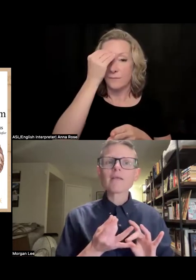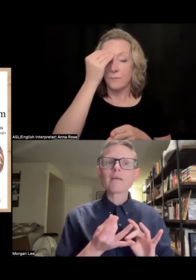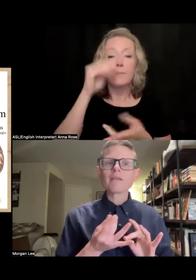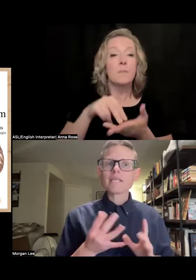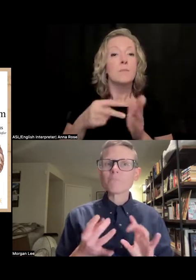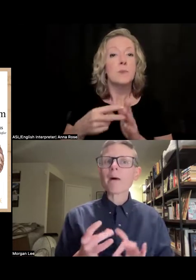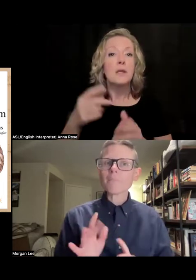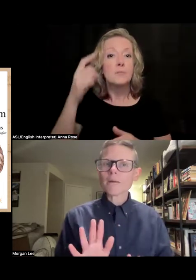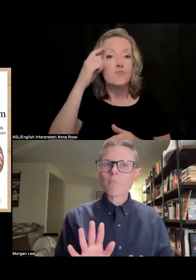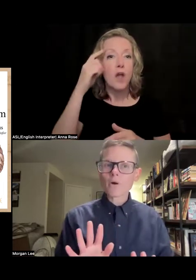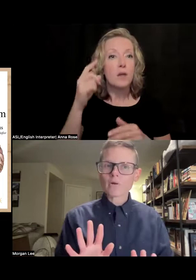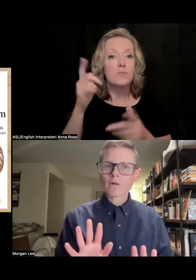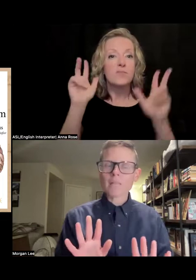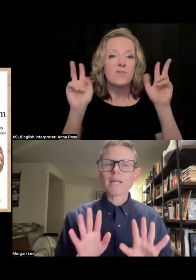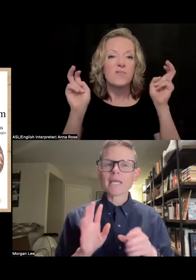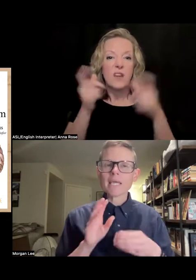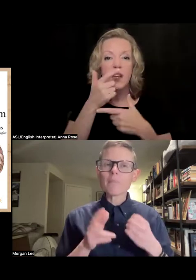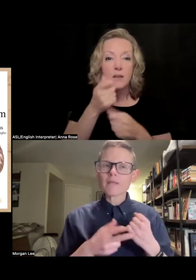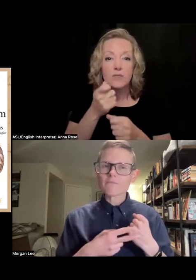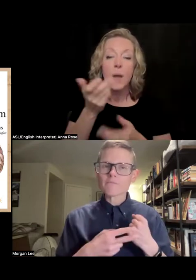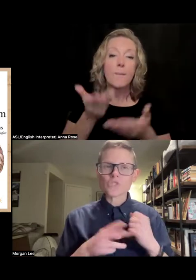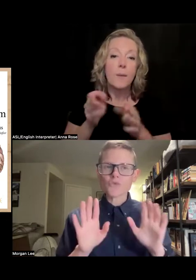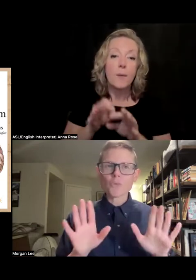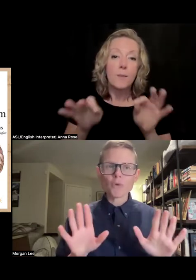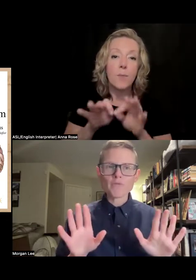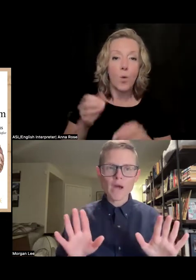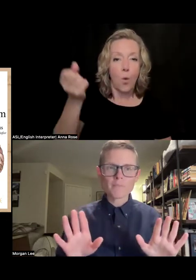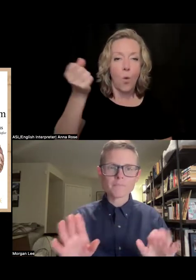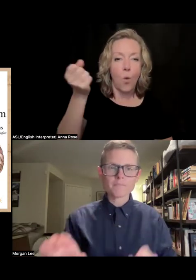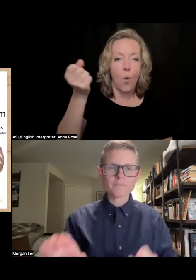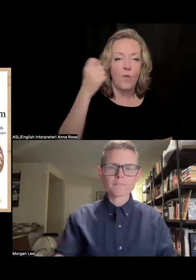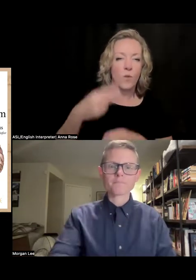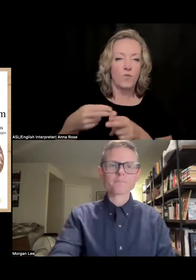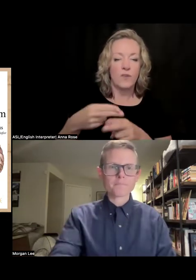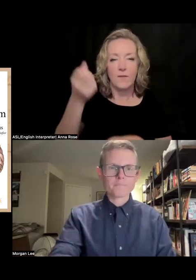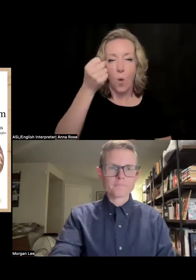interested. This might be important. I'm going to keep it just for a brief time.